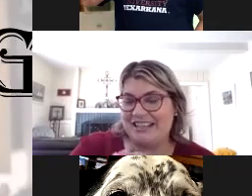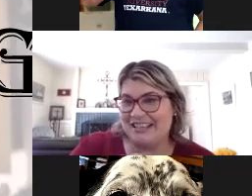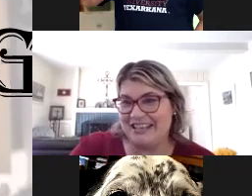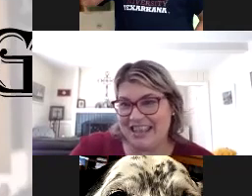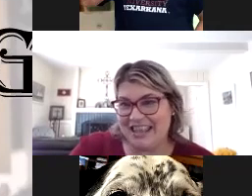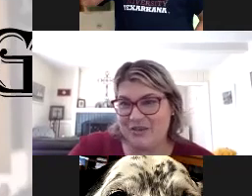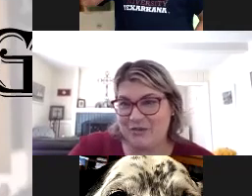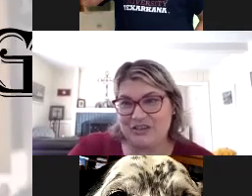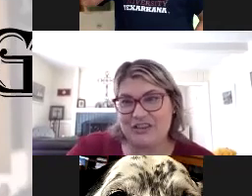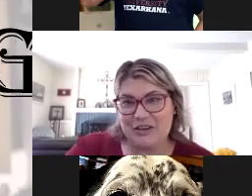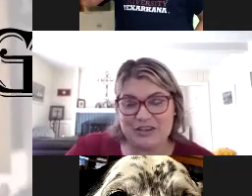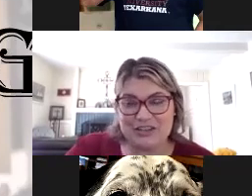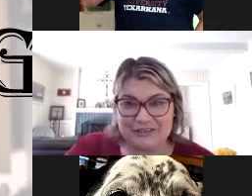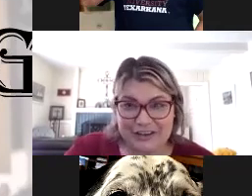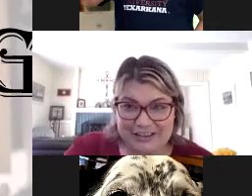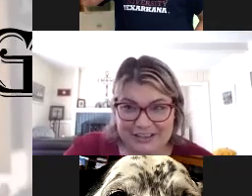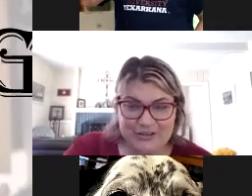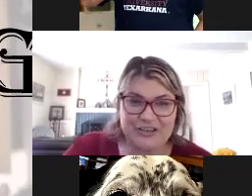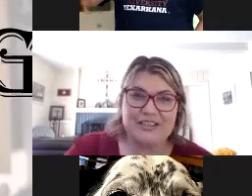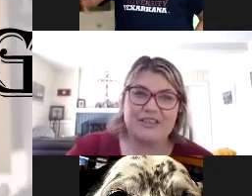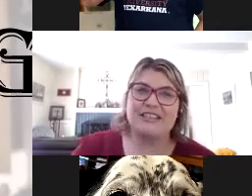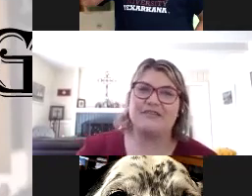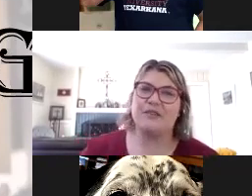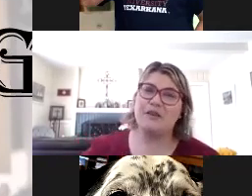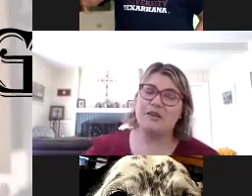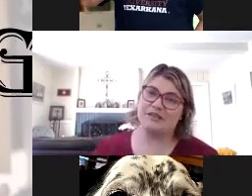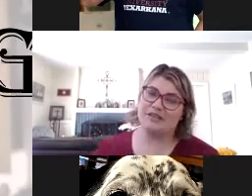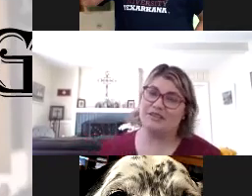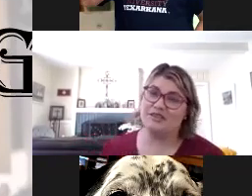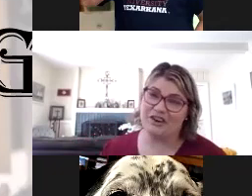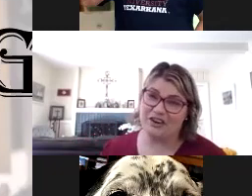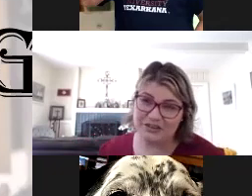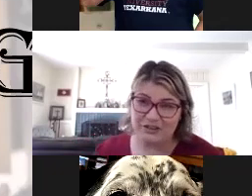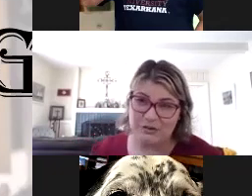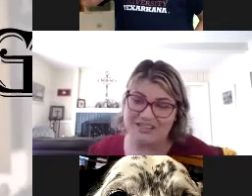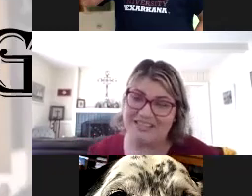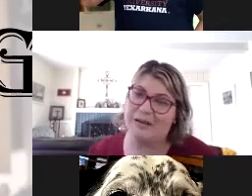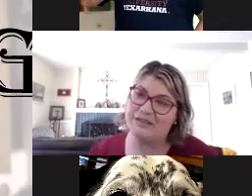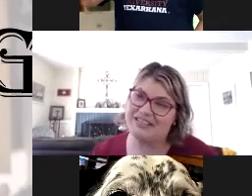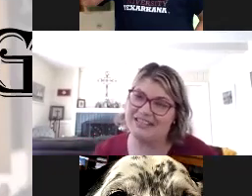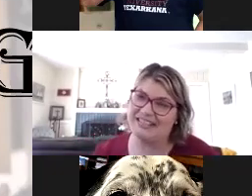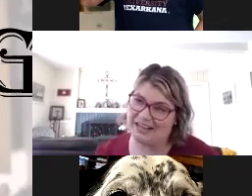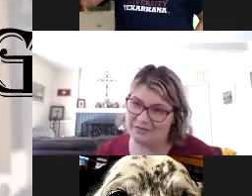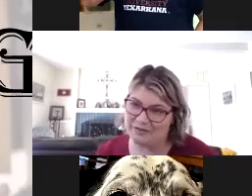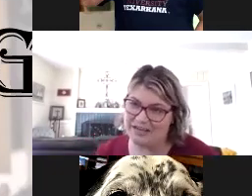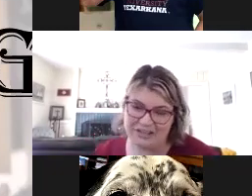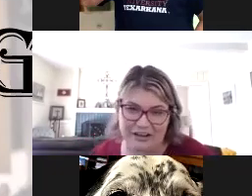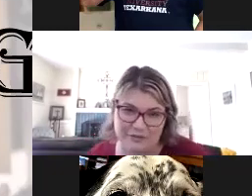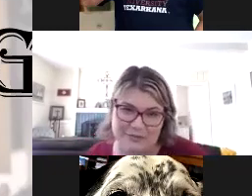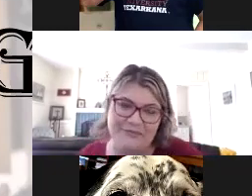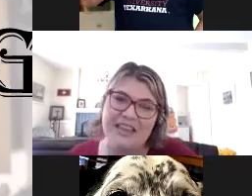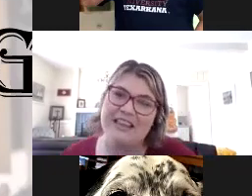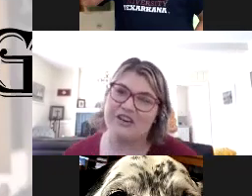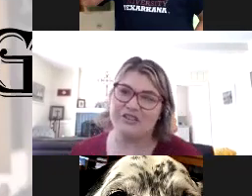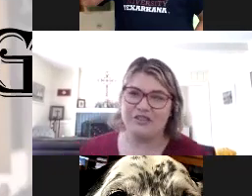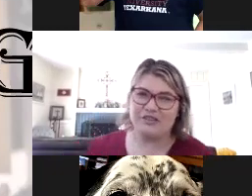is in the original language of the Constitution. So this is from the US Constitution, Article 2, which establishes the executive branch of